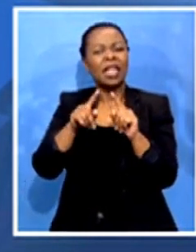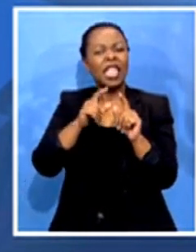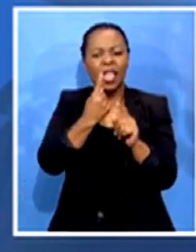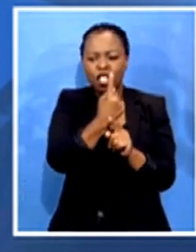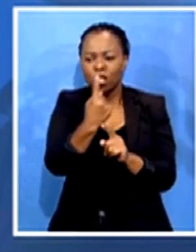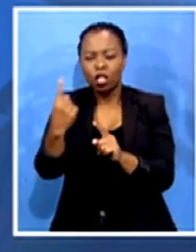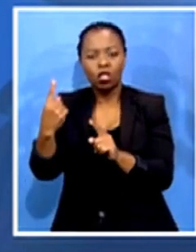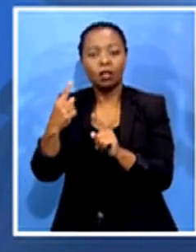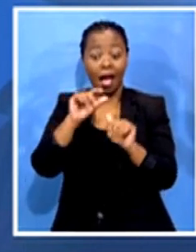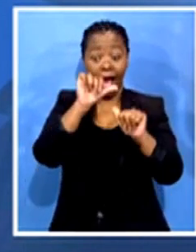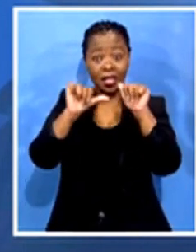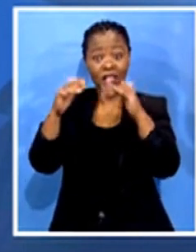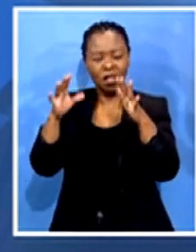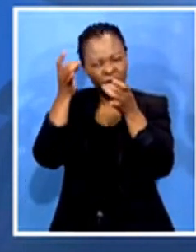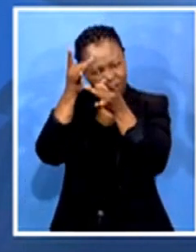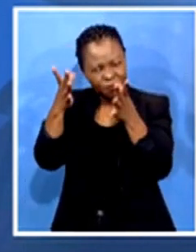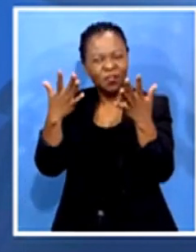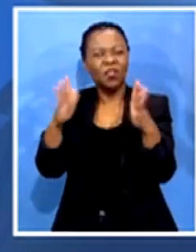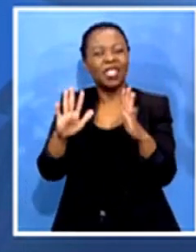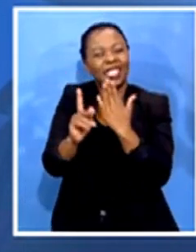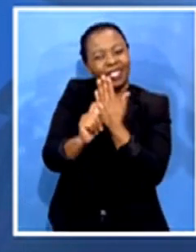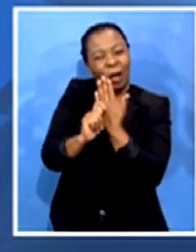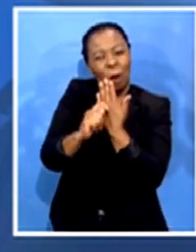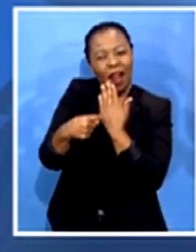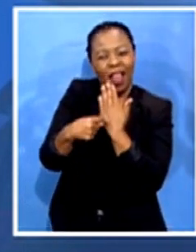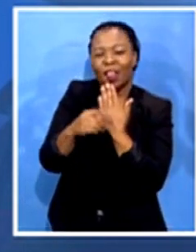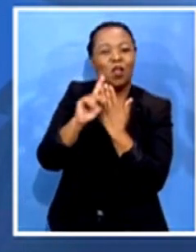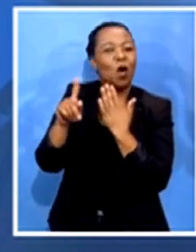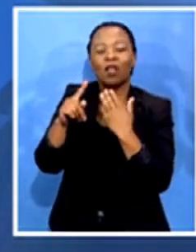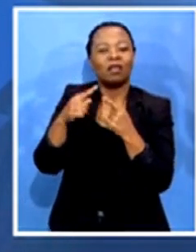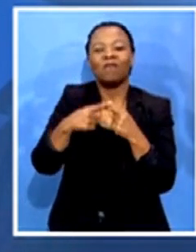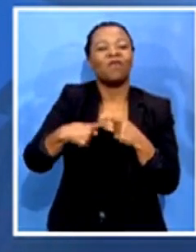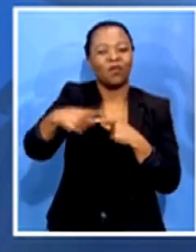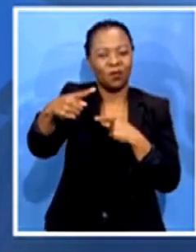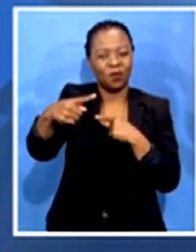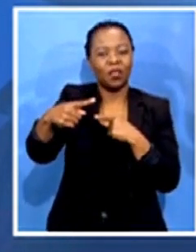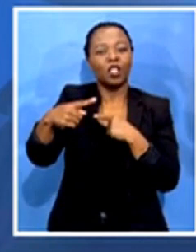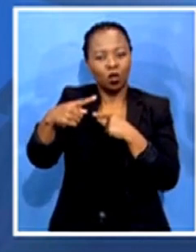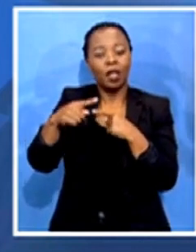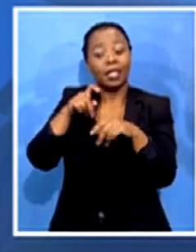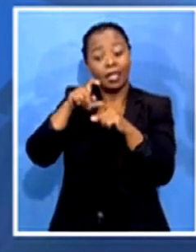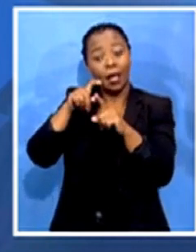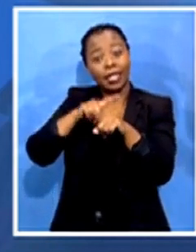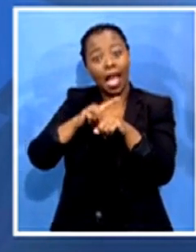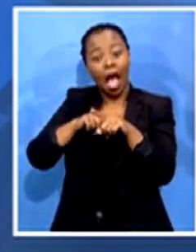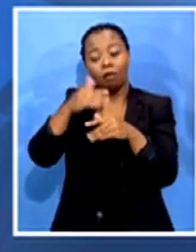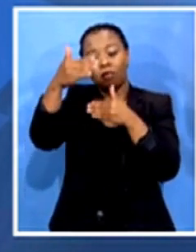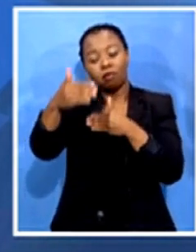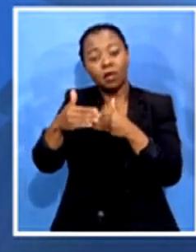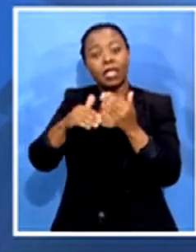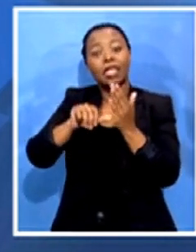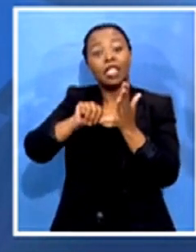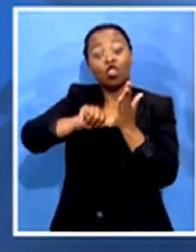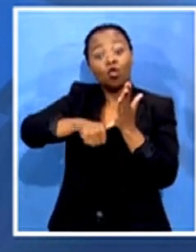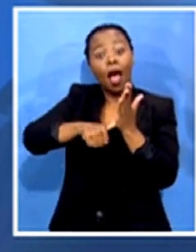temporary, and the period that the grant is going to exist for is always indicated to the client up